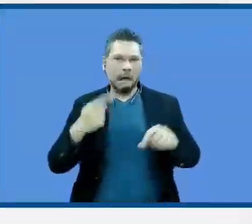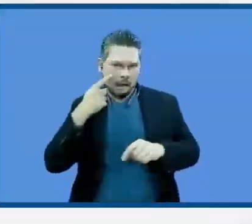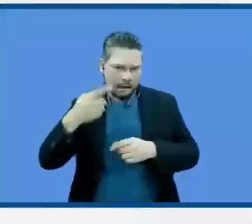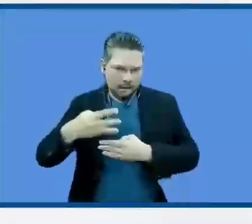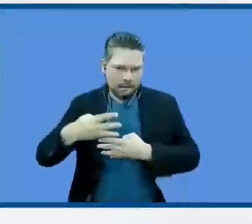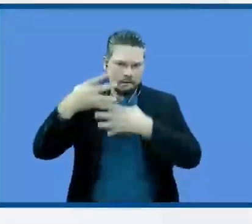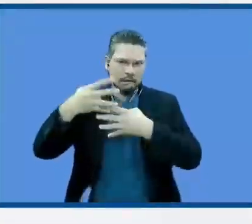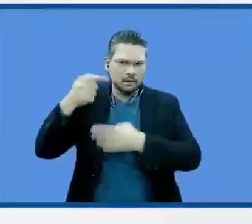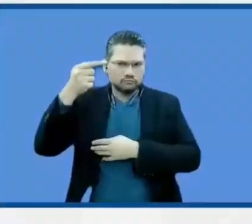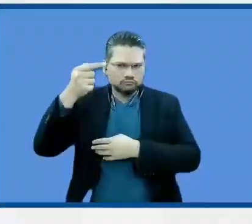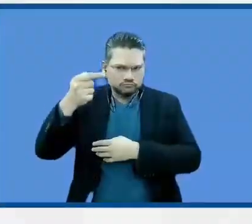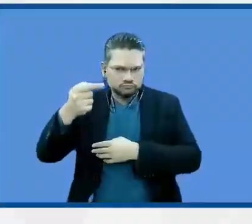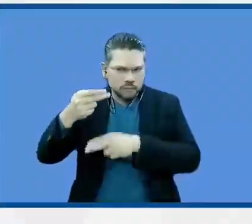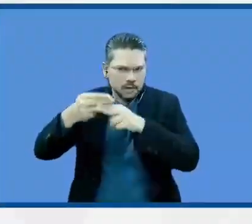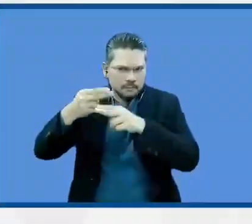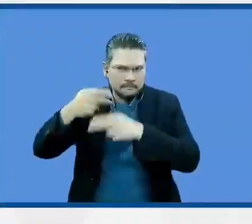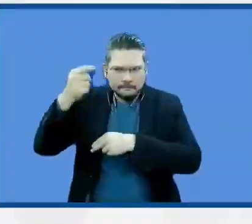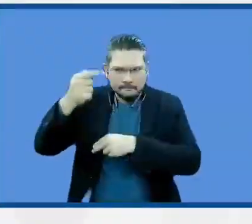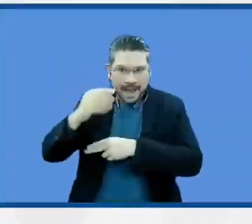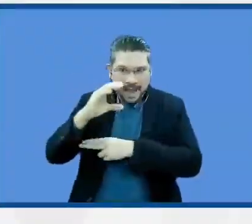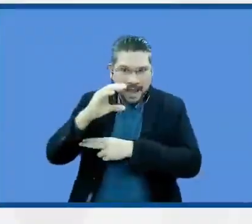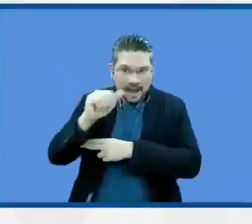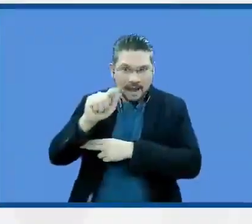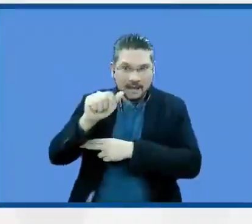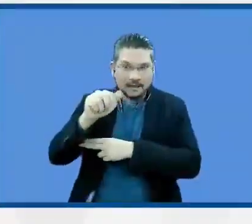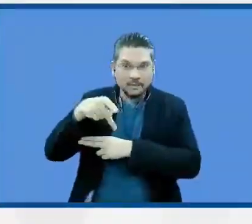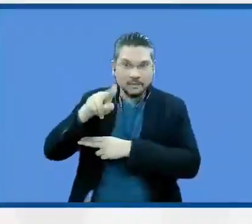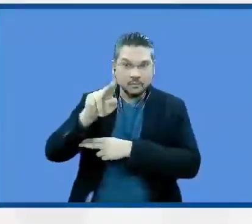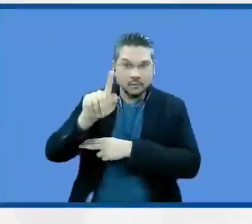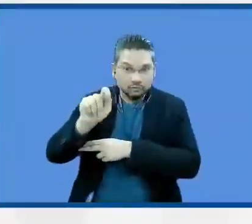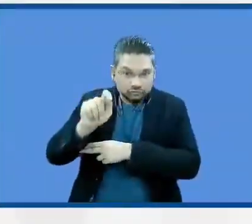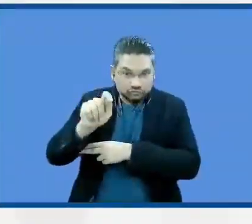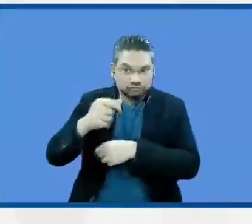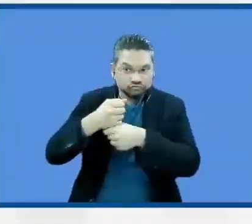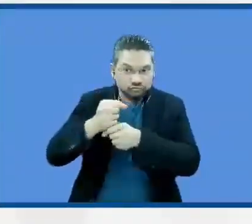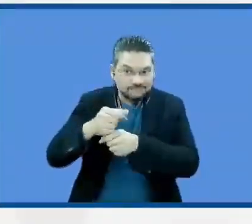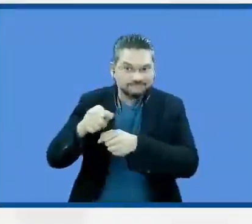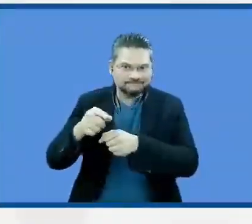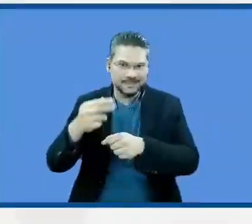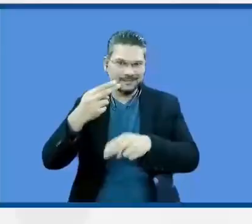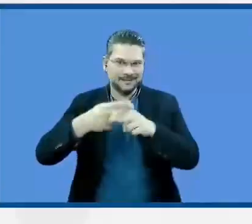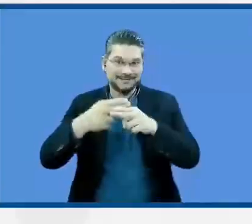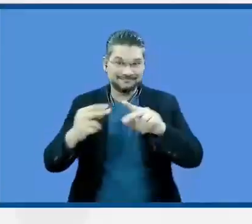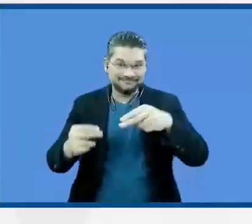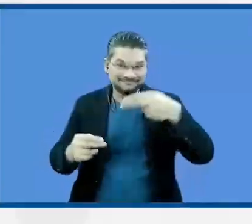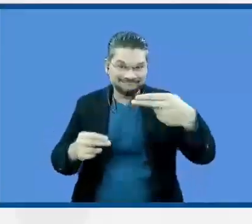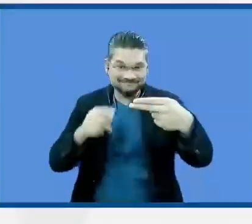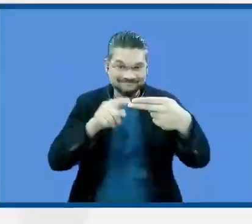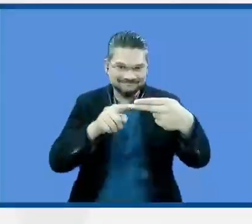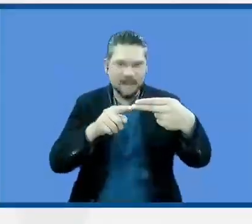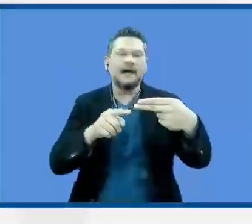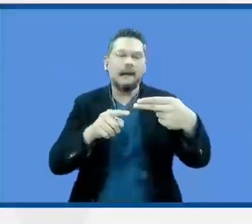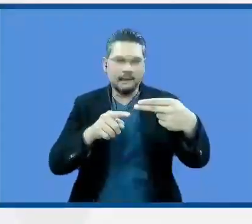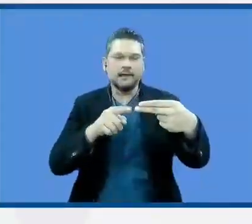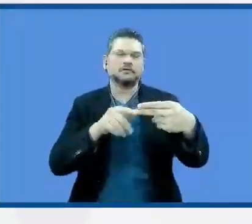see Catapult Productions next to their name. So if you have any technical issues, you can solve them through that line.